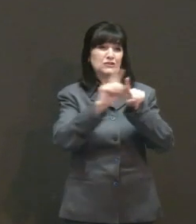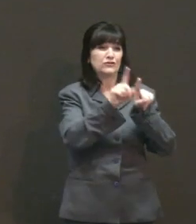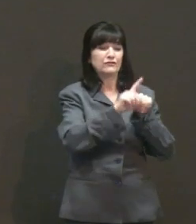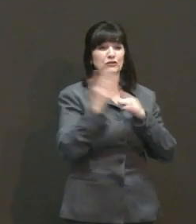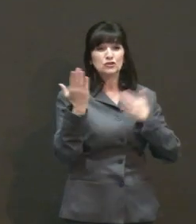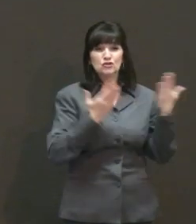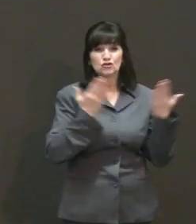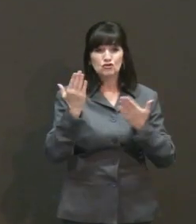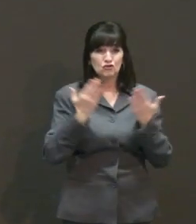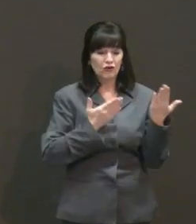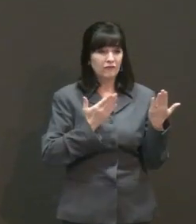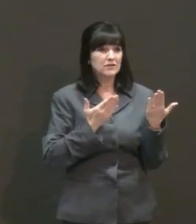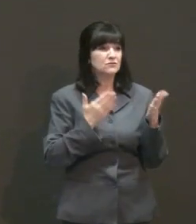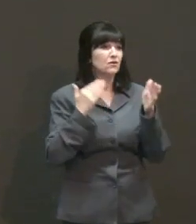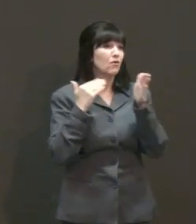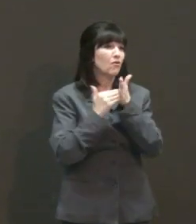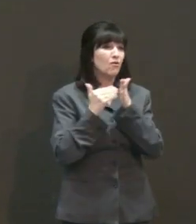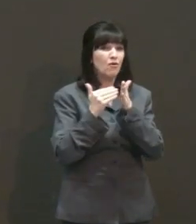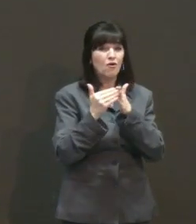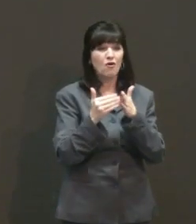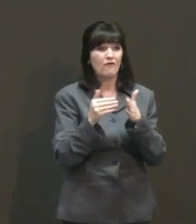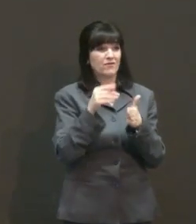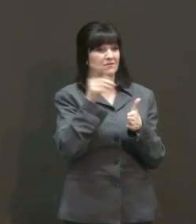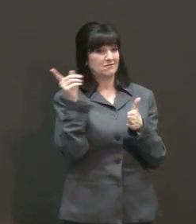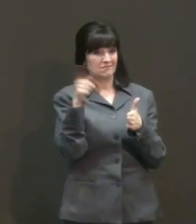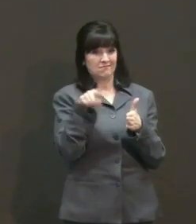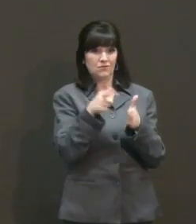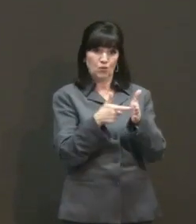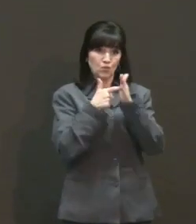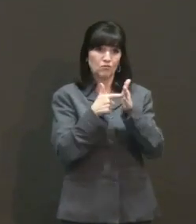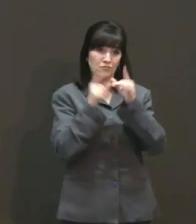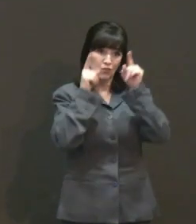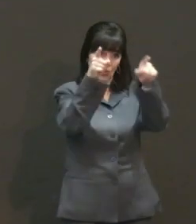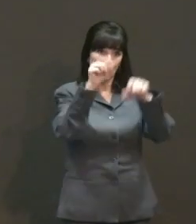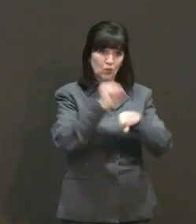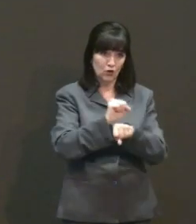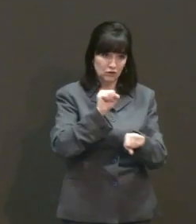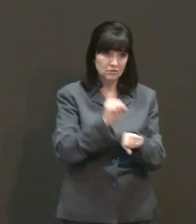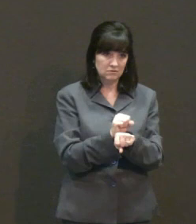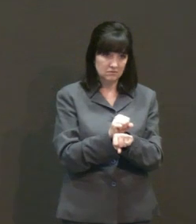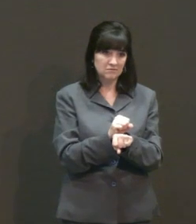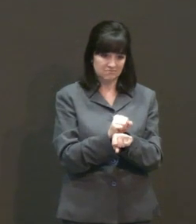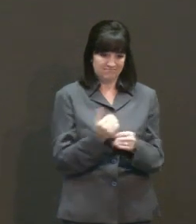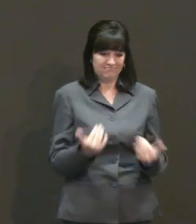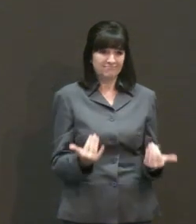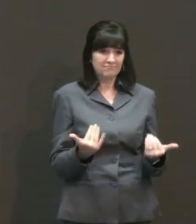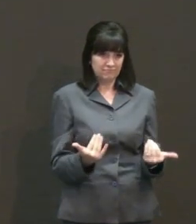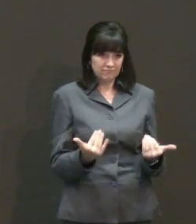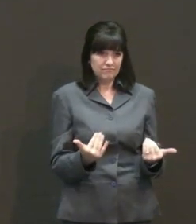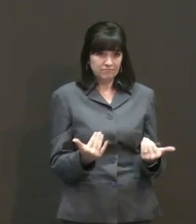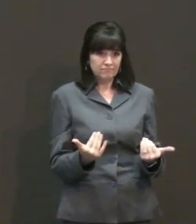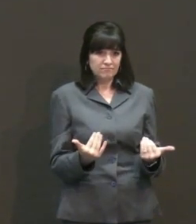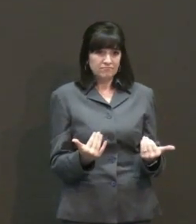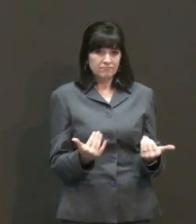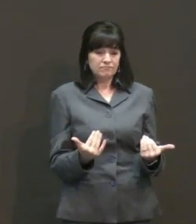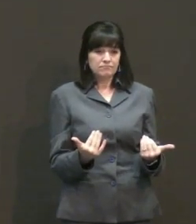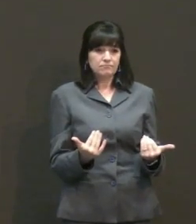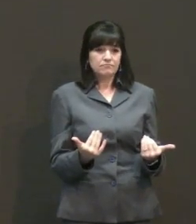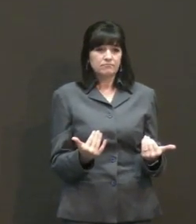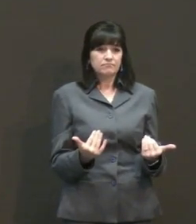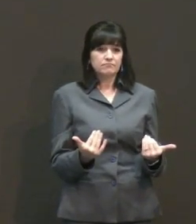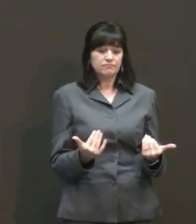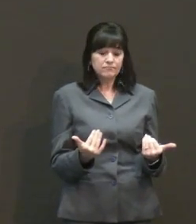in many cases are essential service providers right now. So as I